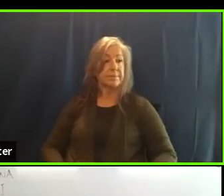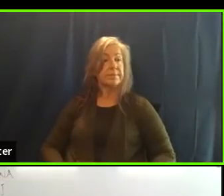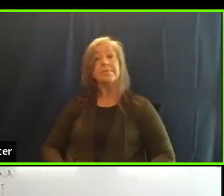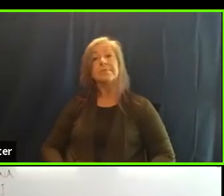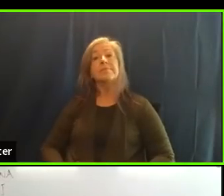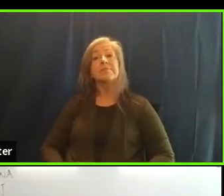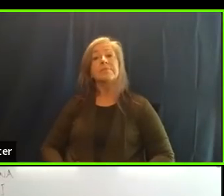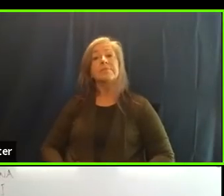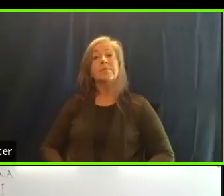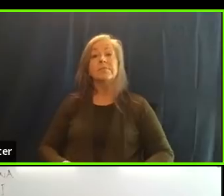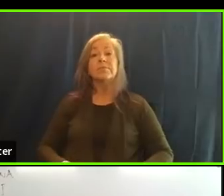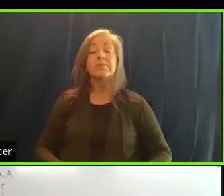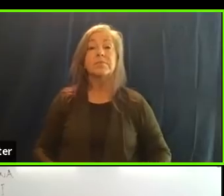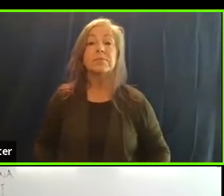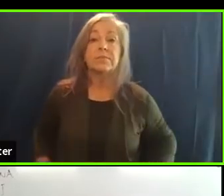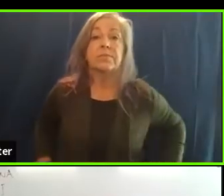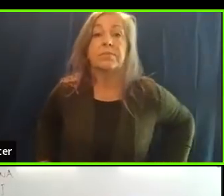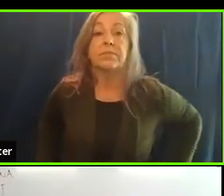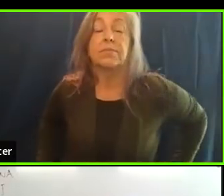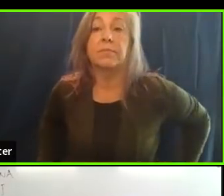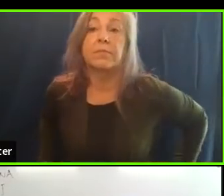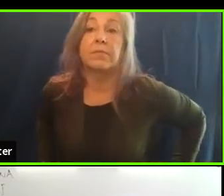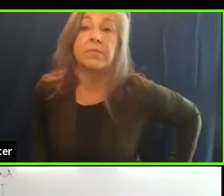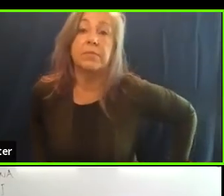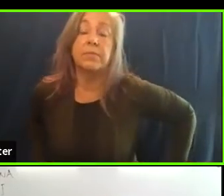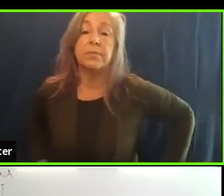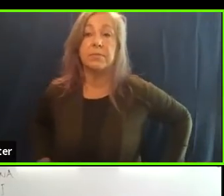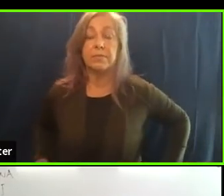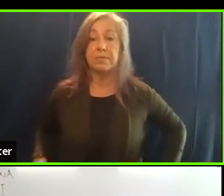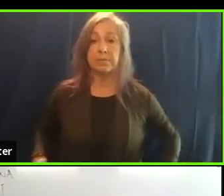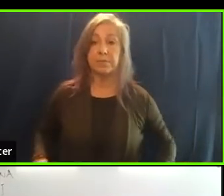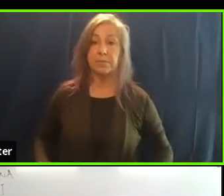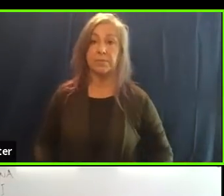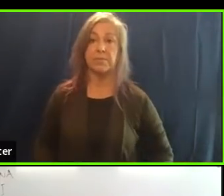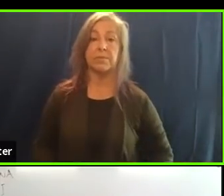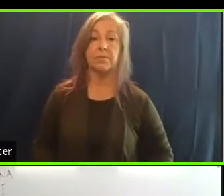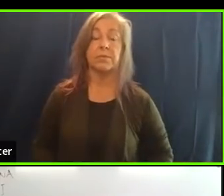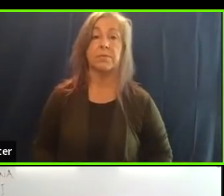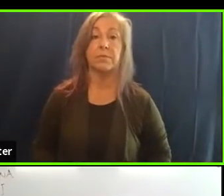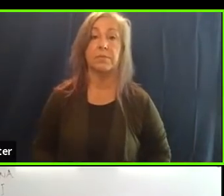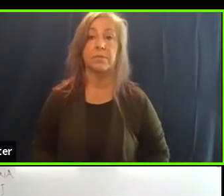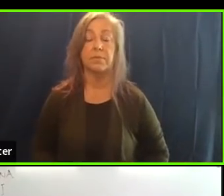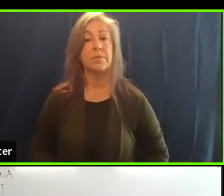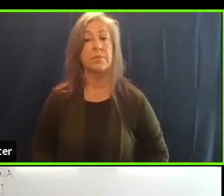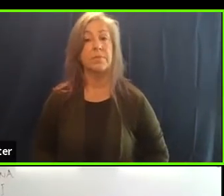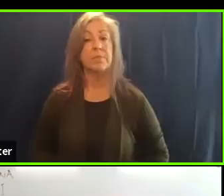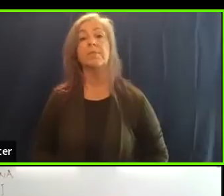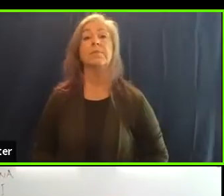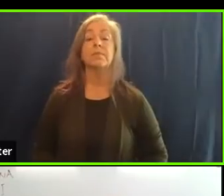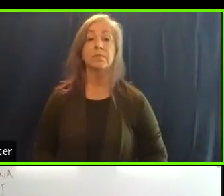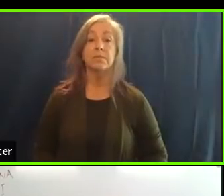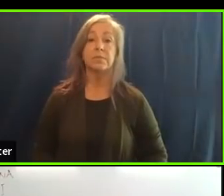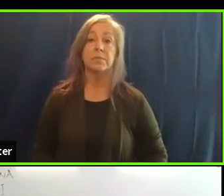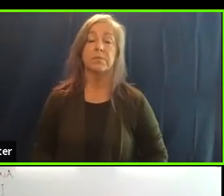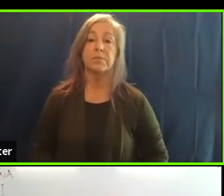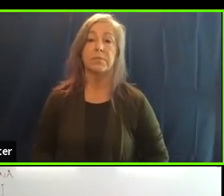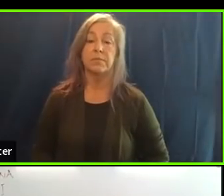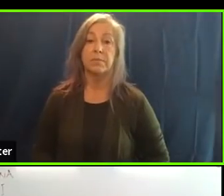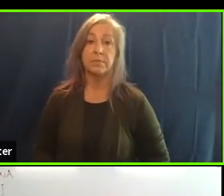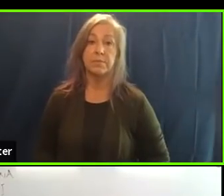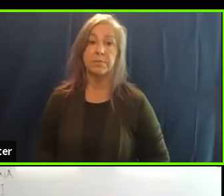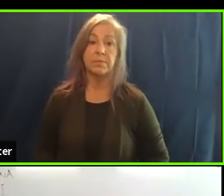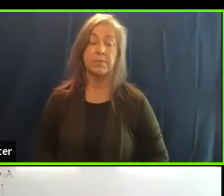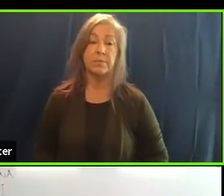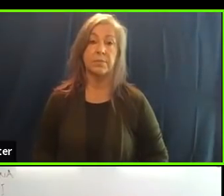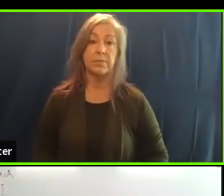panelists. We have just over 1,000 participants in the Zoom room. And right now I am checking to see